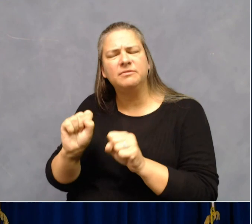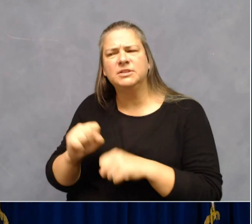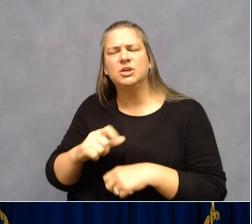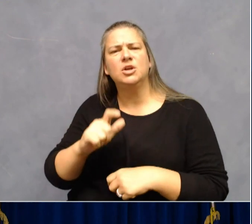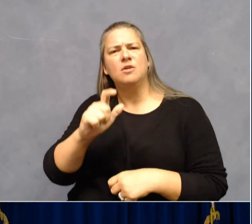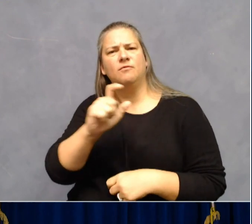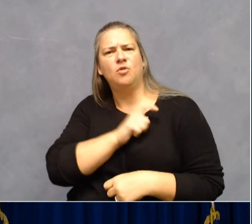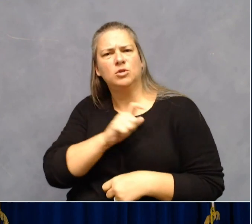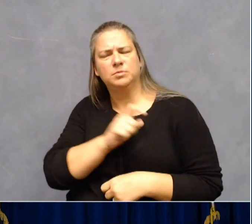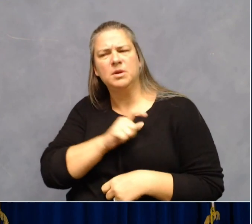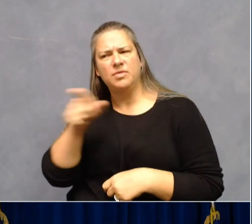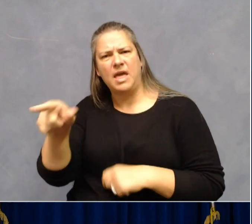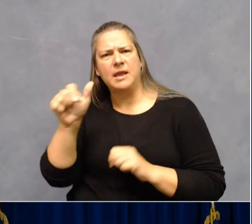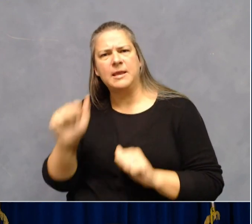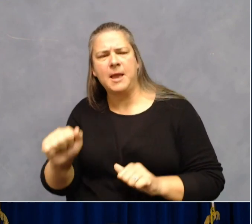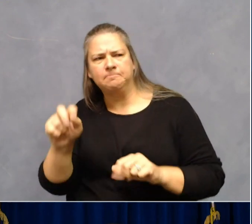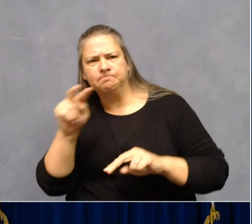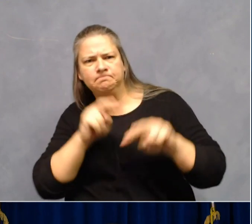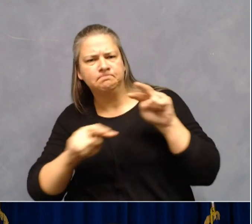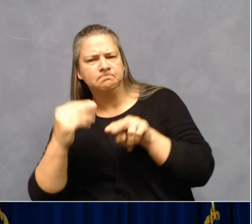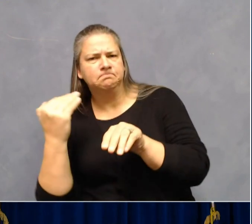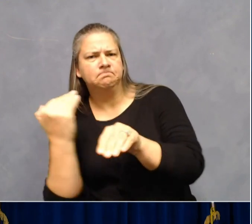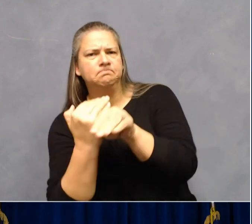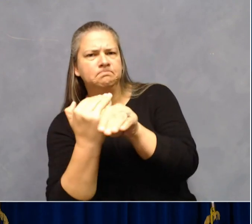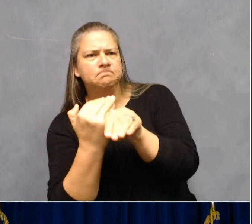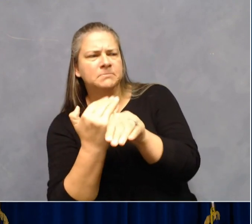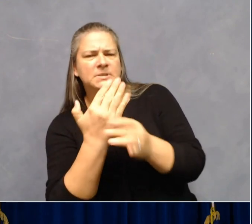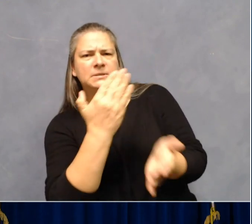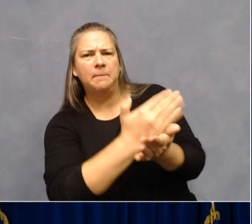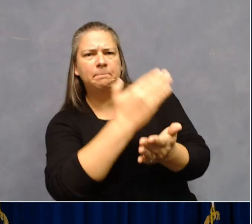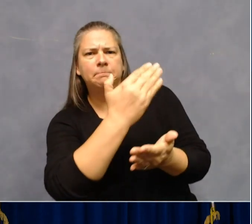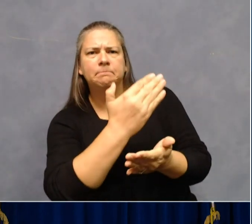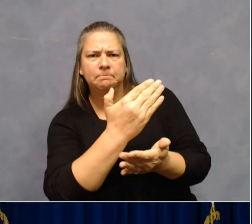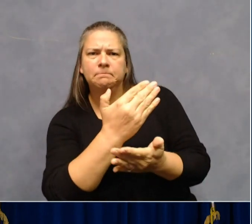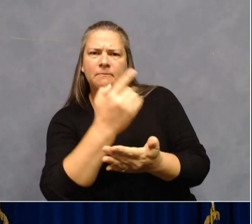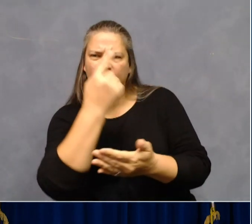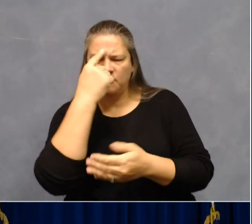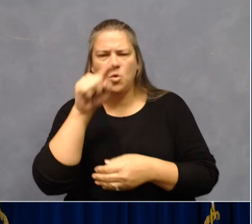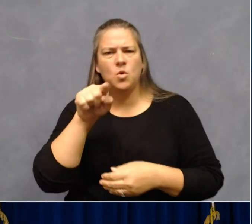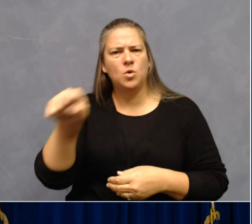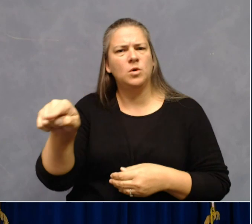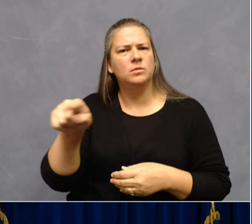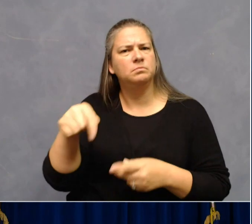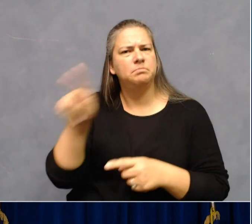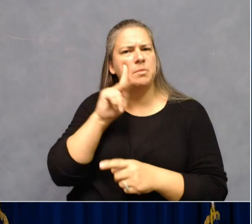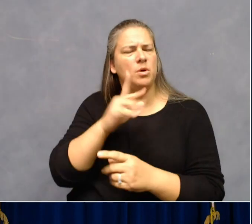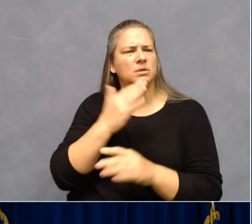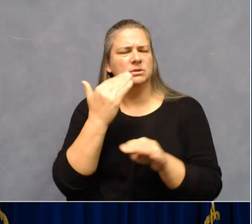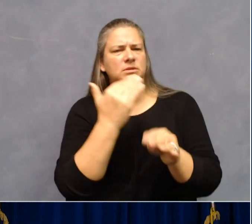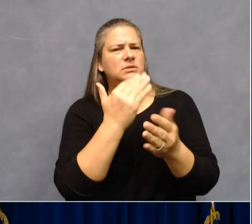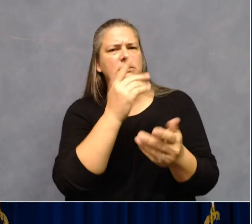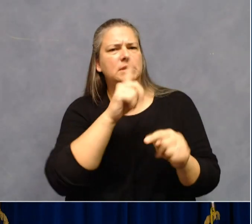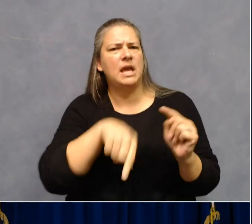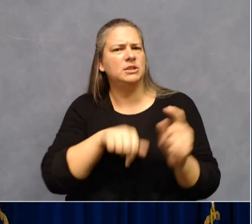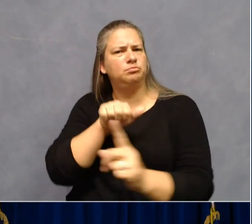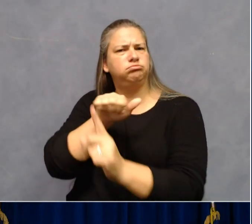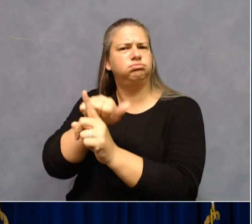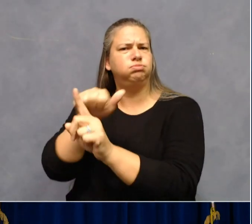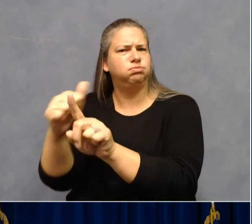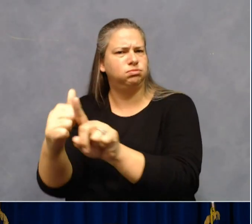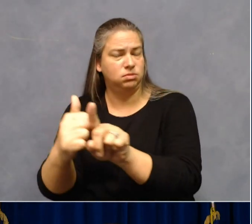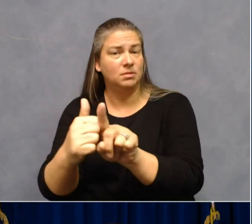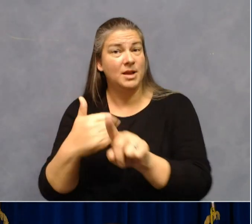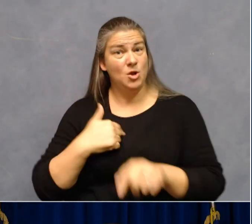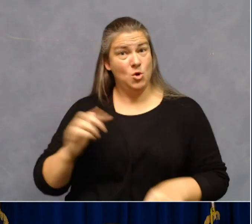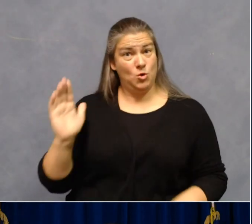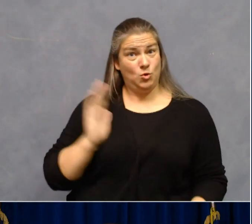action to stop predators and protect Kentuckians. In my former role as Attorney General, my office worked to protect Kentuckians against fraud and